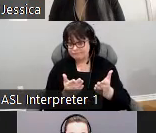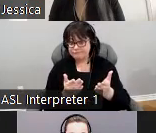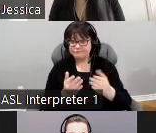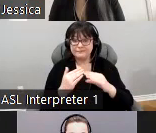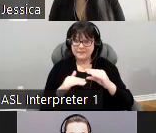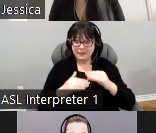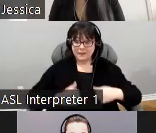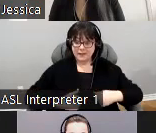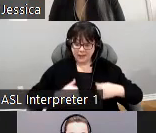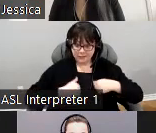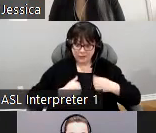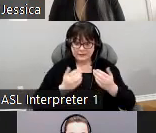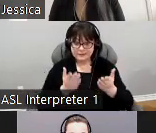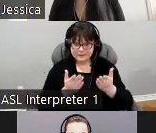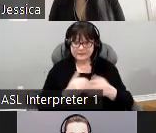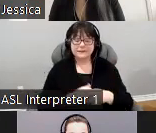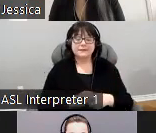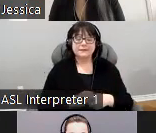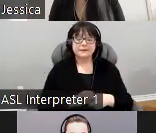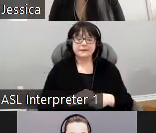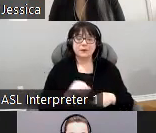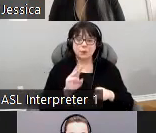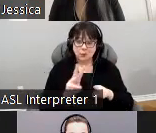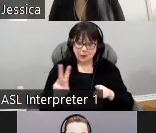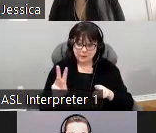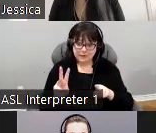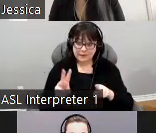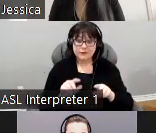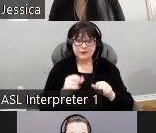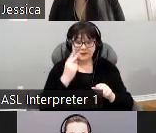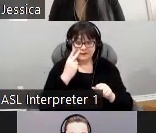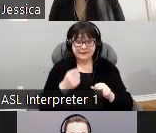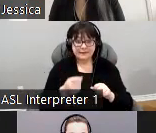slide. You will also find the link to our website,